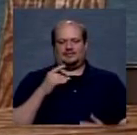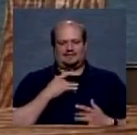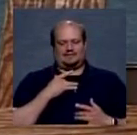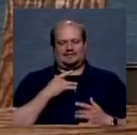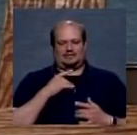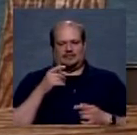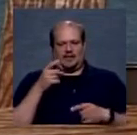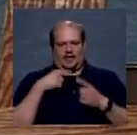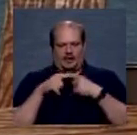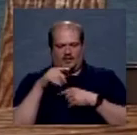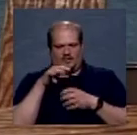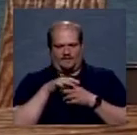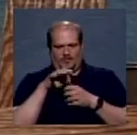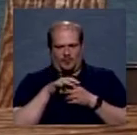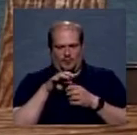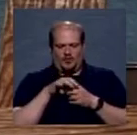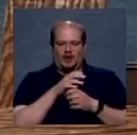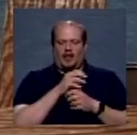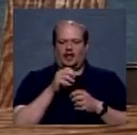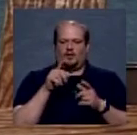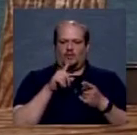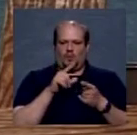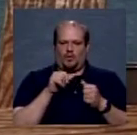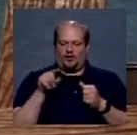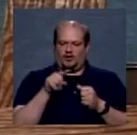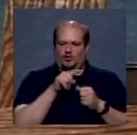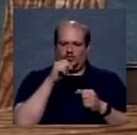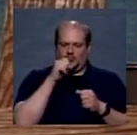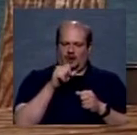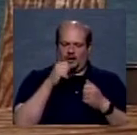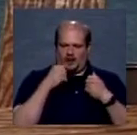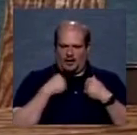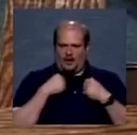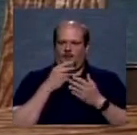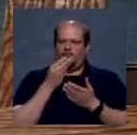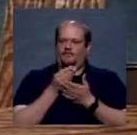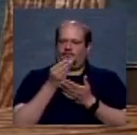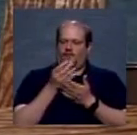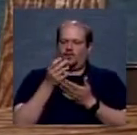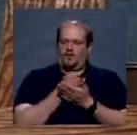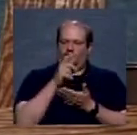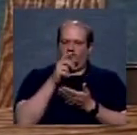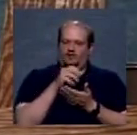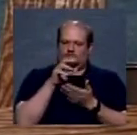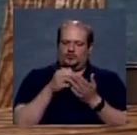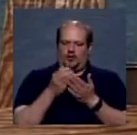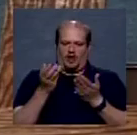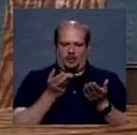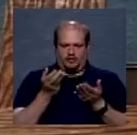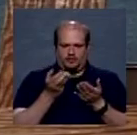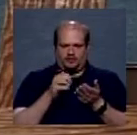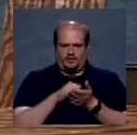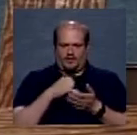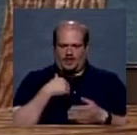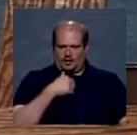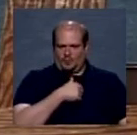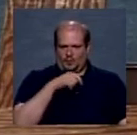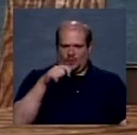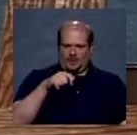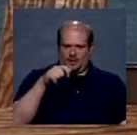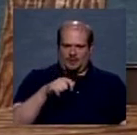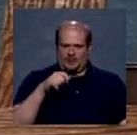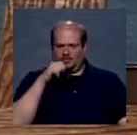always come and vote. And when you are not going to be having revenue to do all the services that we need, and